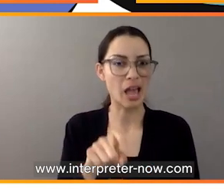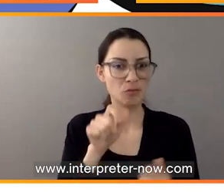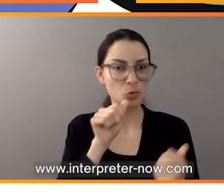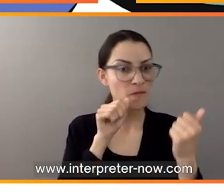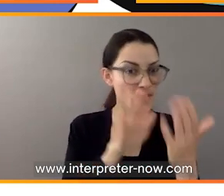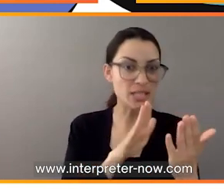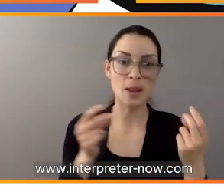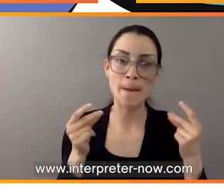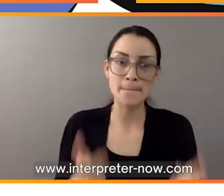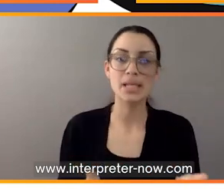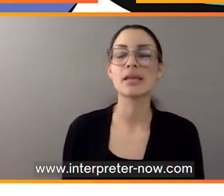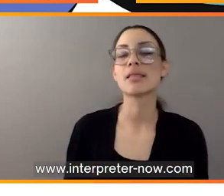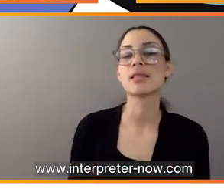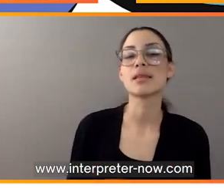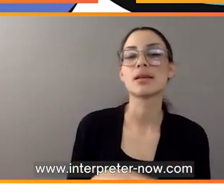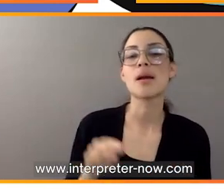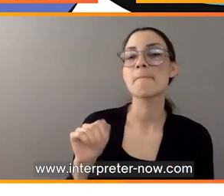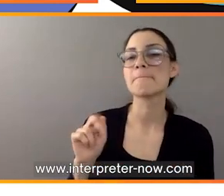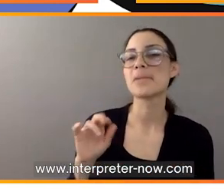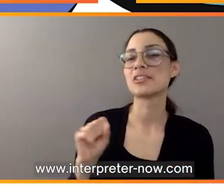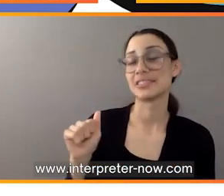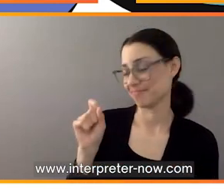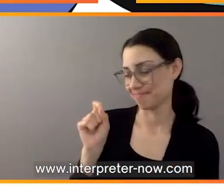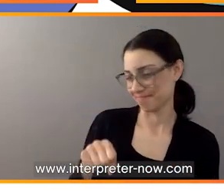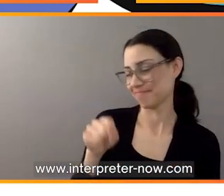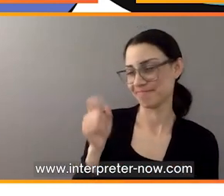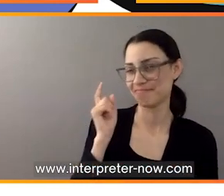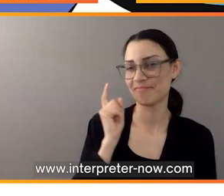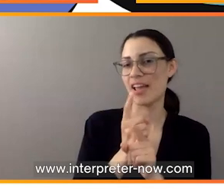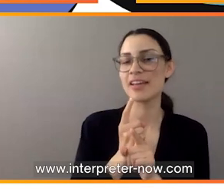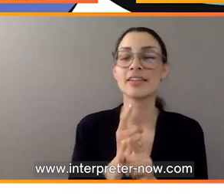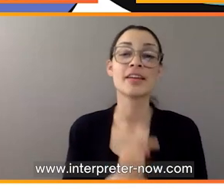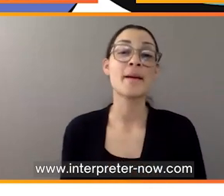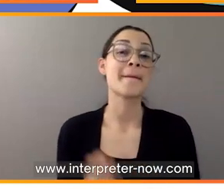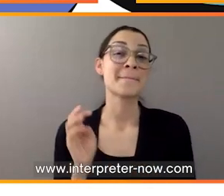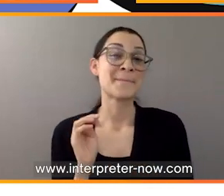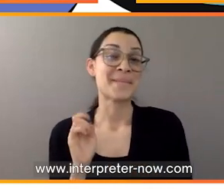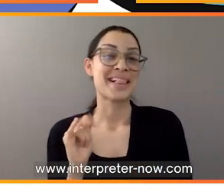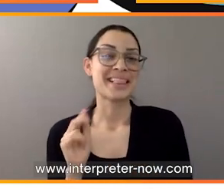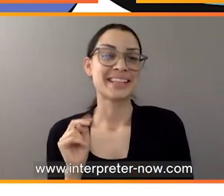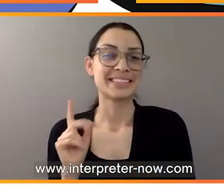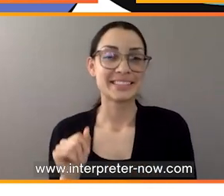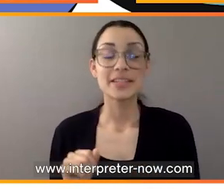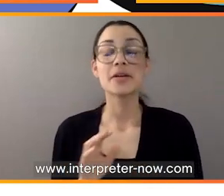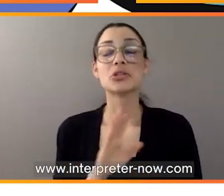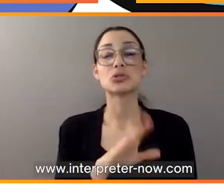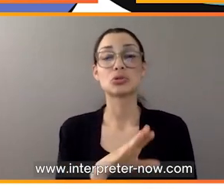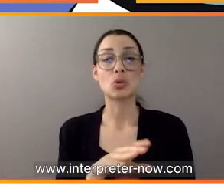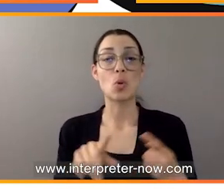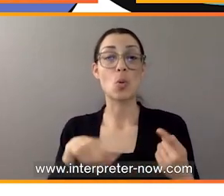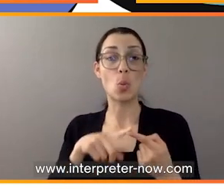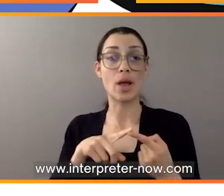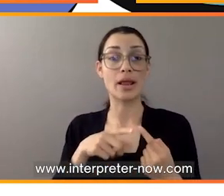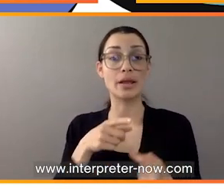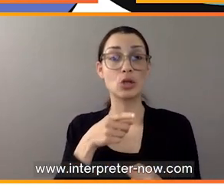Absolutely. Yeah. So when you're there, when you know that change needs to